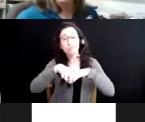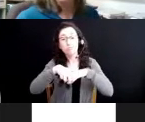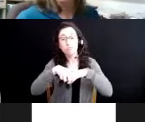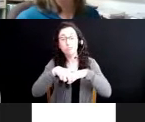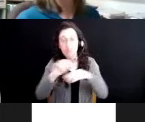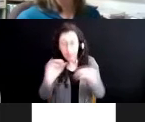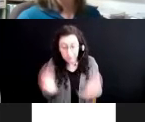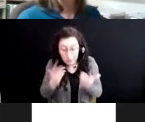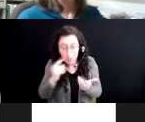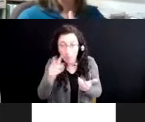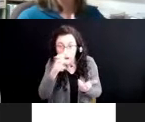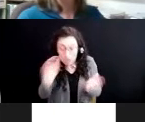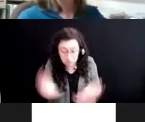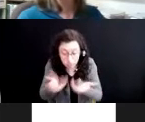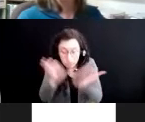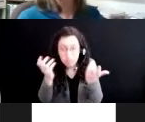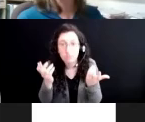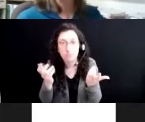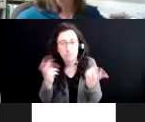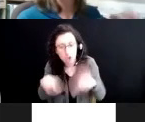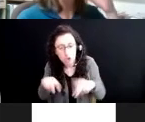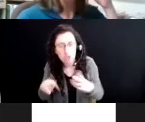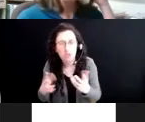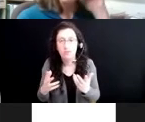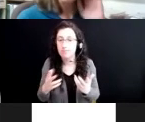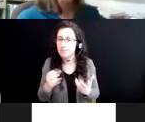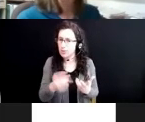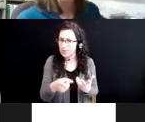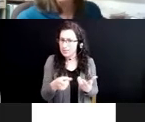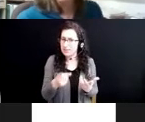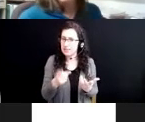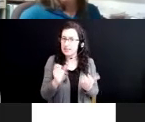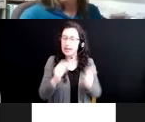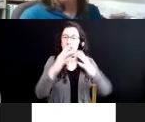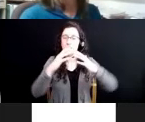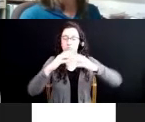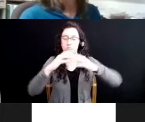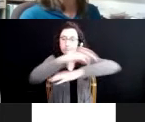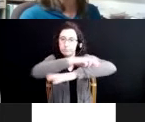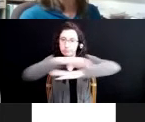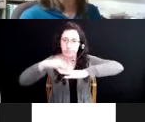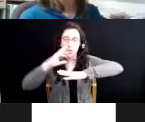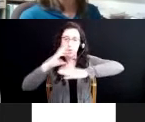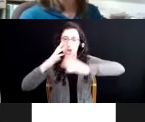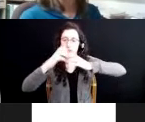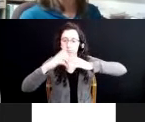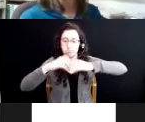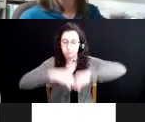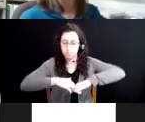as they decay and create and add to the soil. Rock piles, another